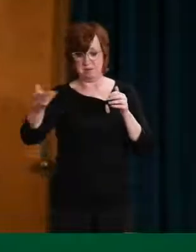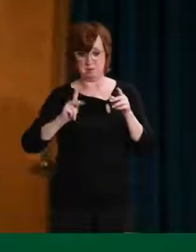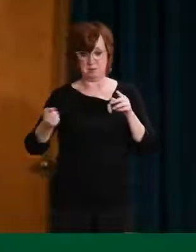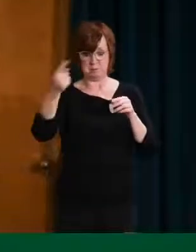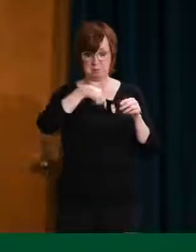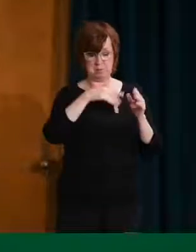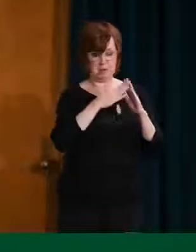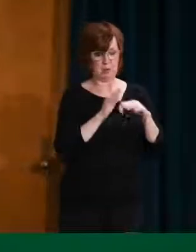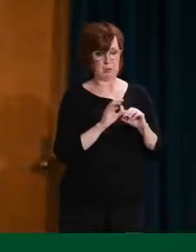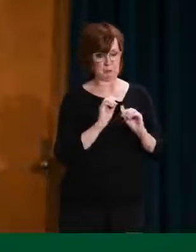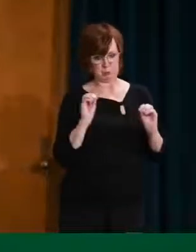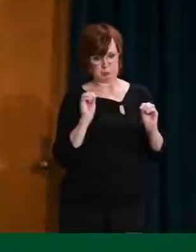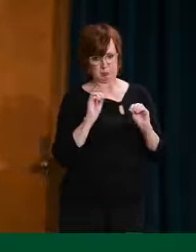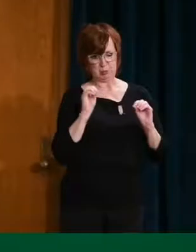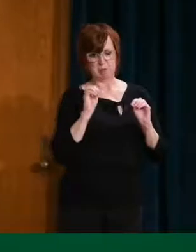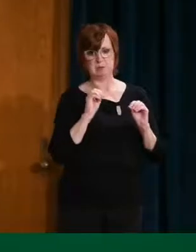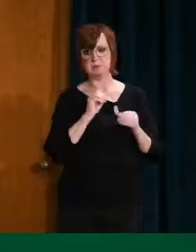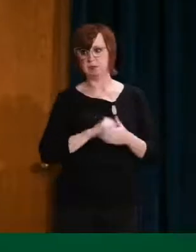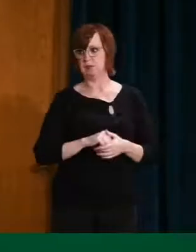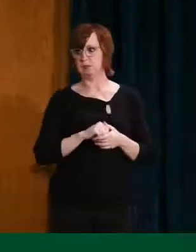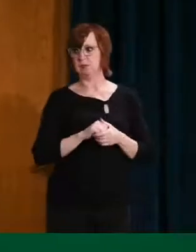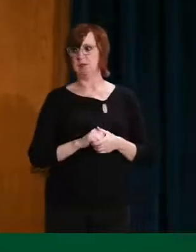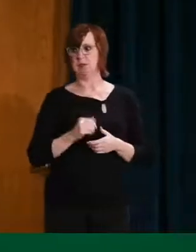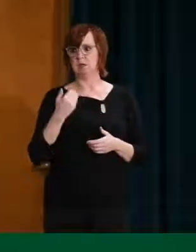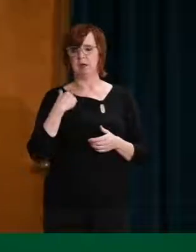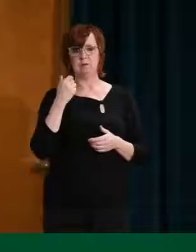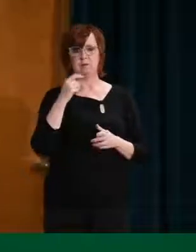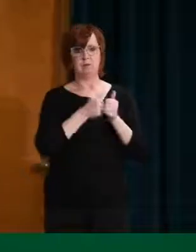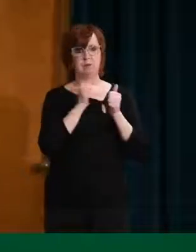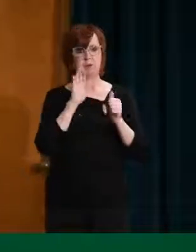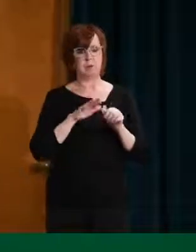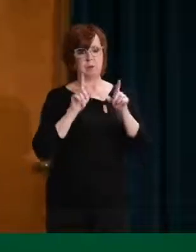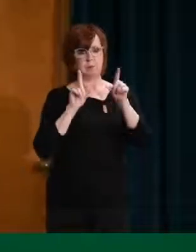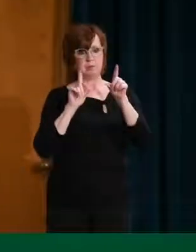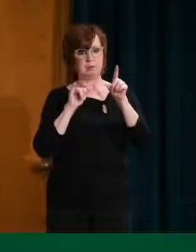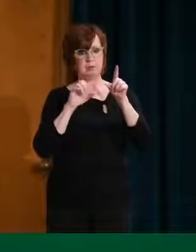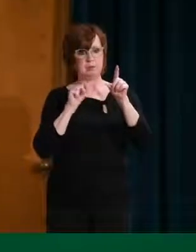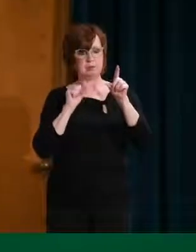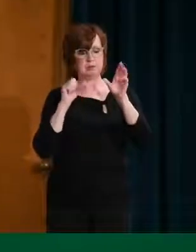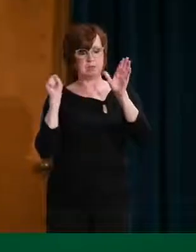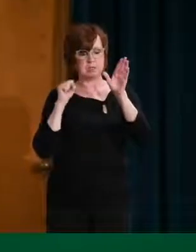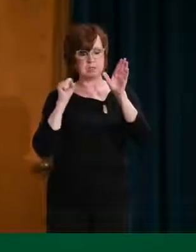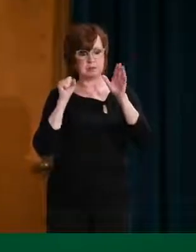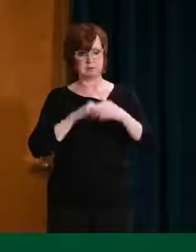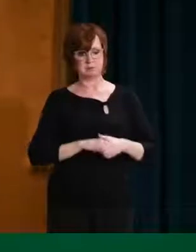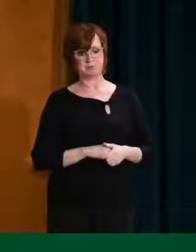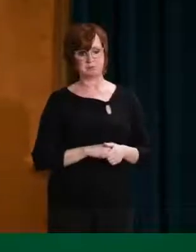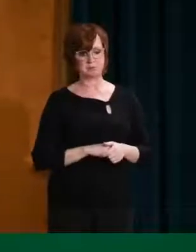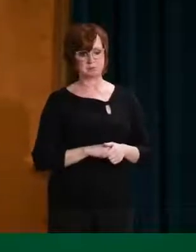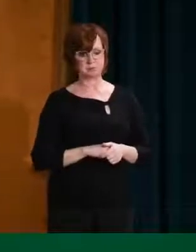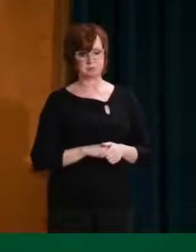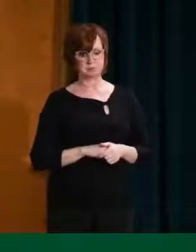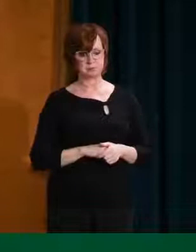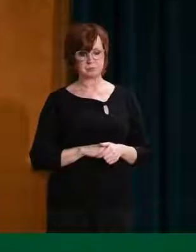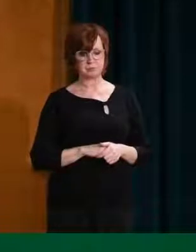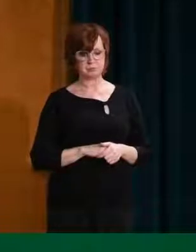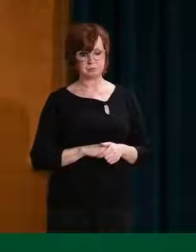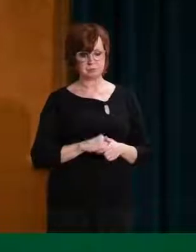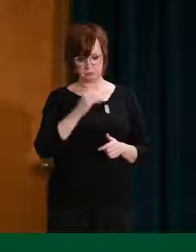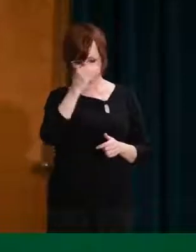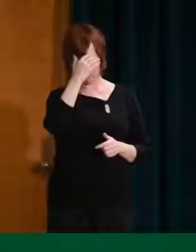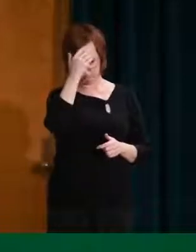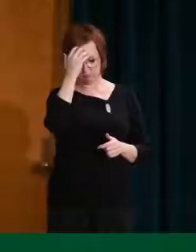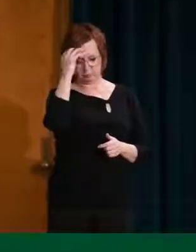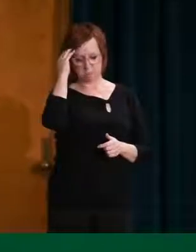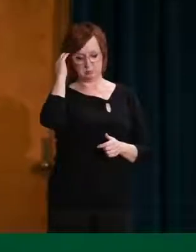households. Do you have a follow-up, Lisa? Yeah, I'm just wondering, about specifically the number